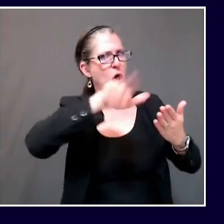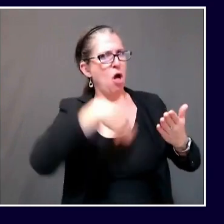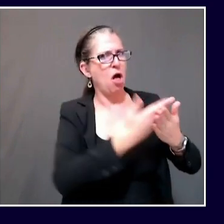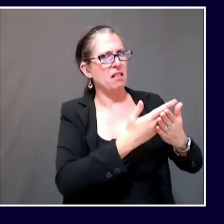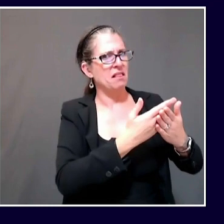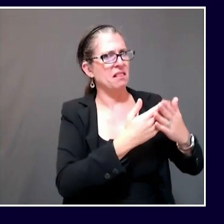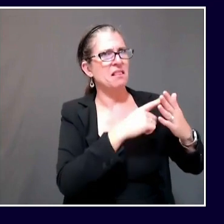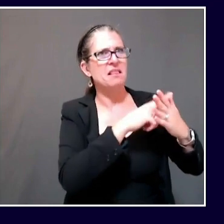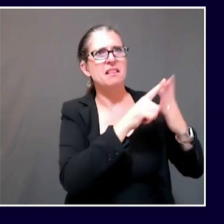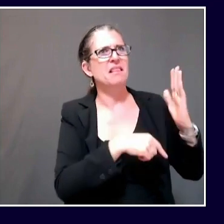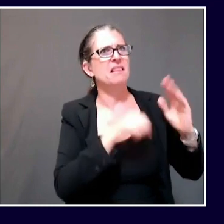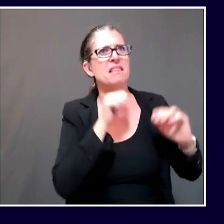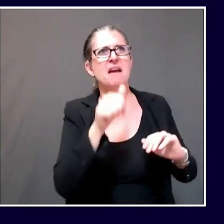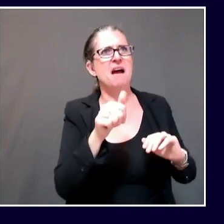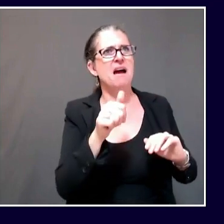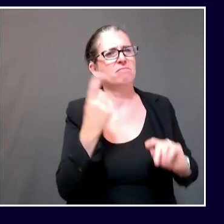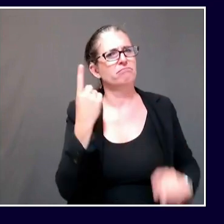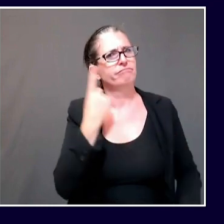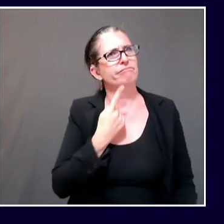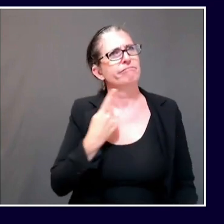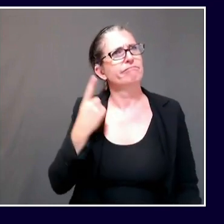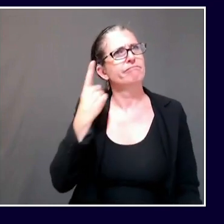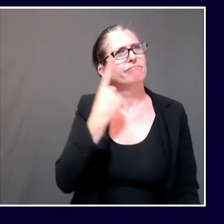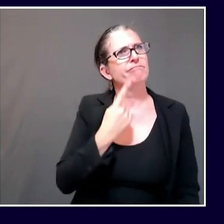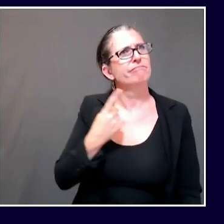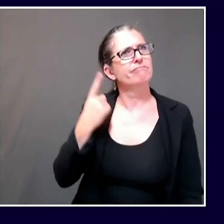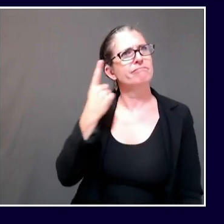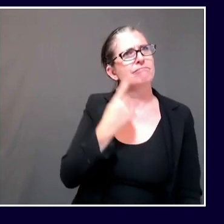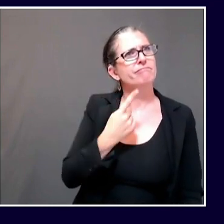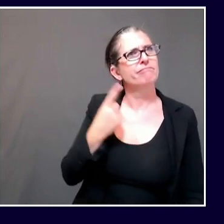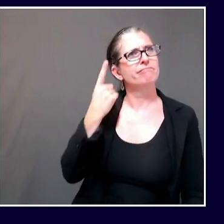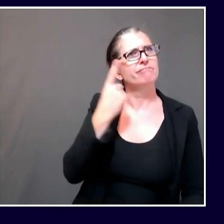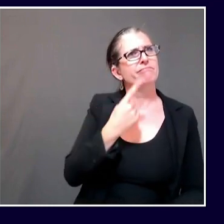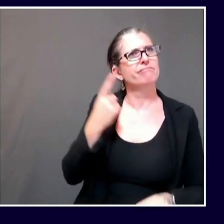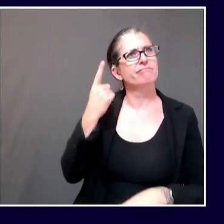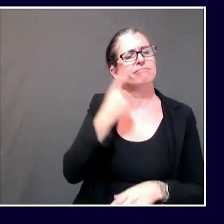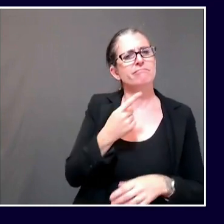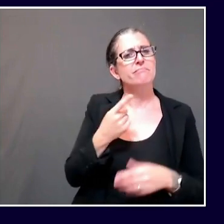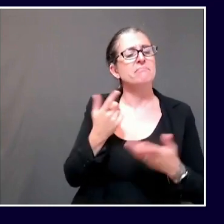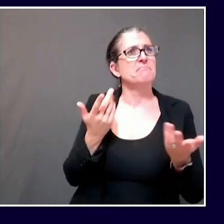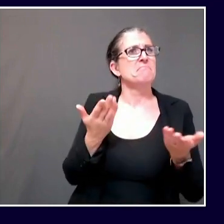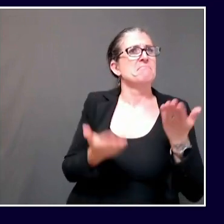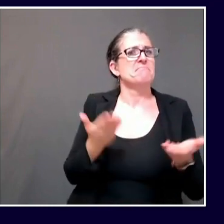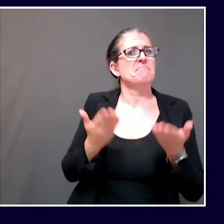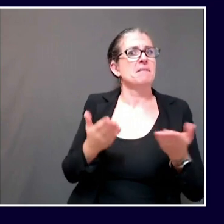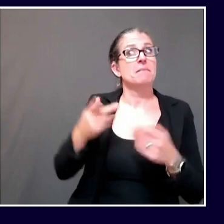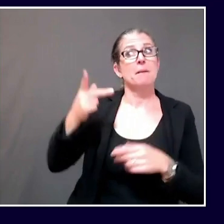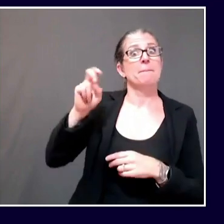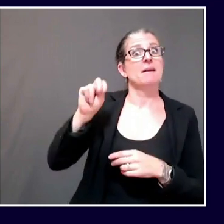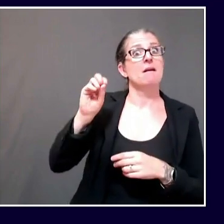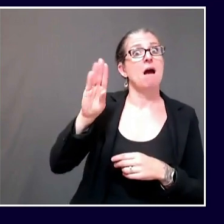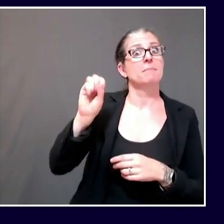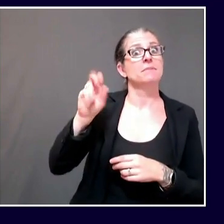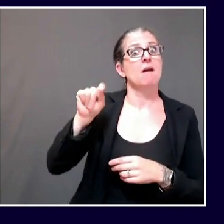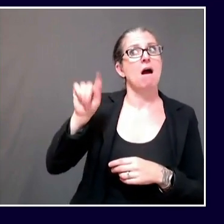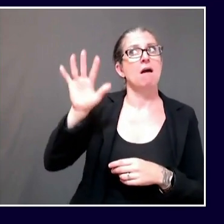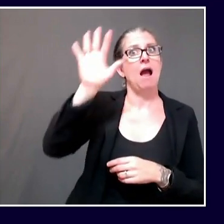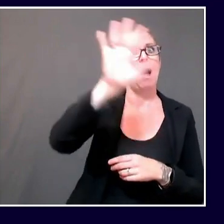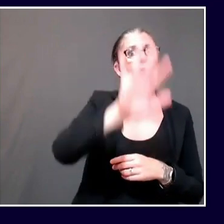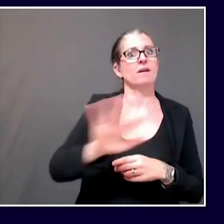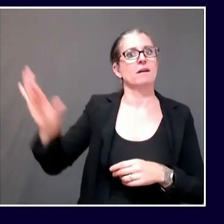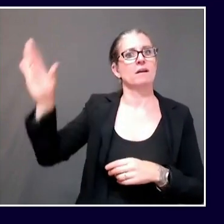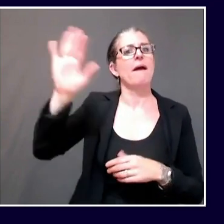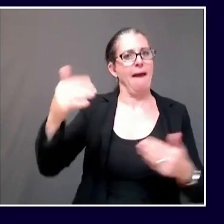the attendees, and when they came together, it was sort of like a powder keg that was giving off sparks and generated a higher